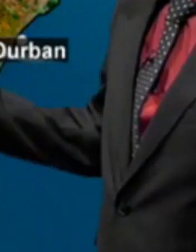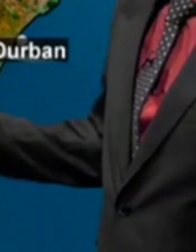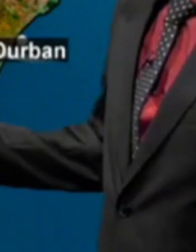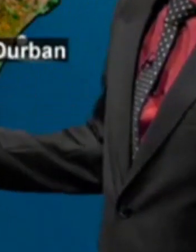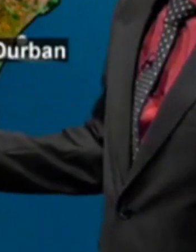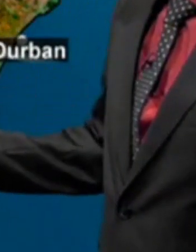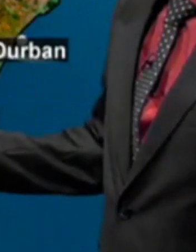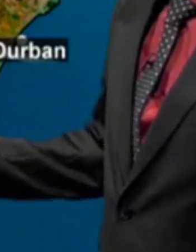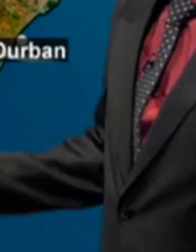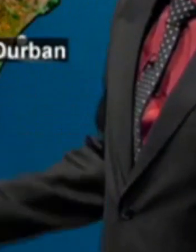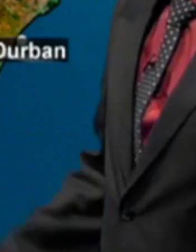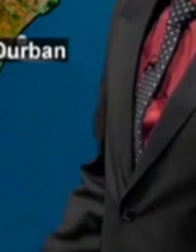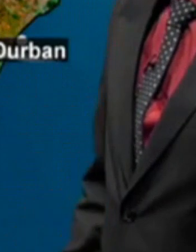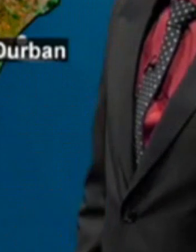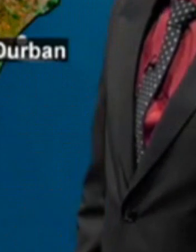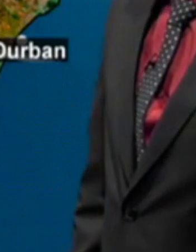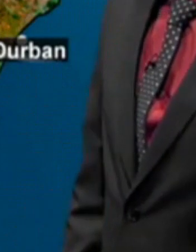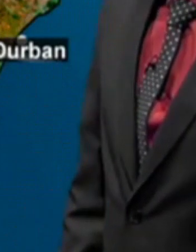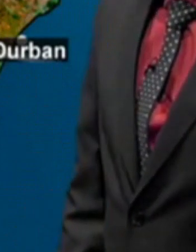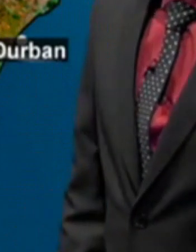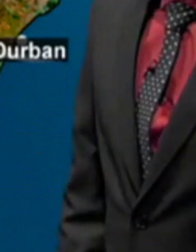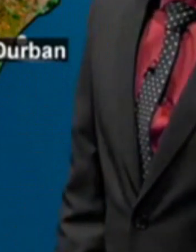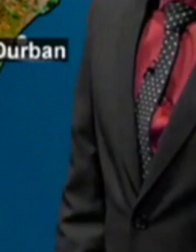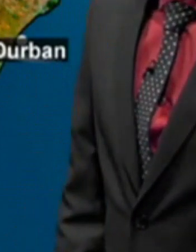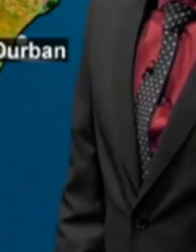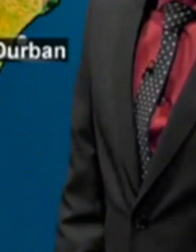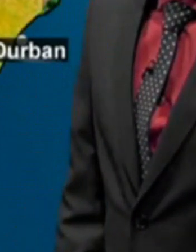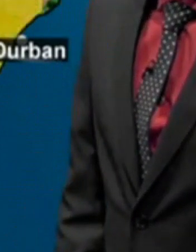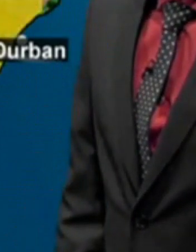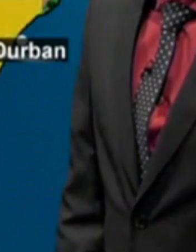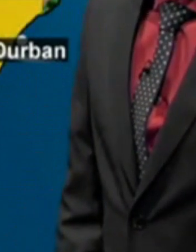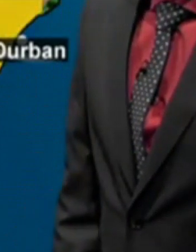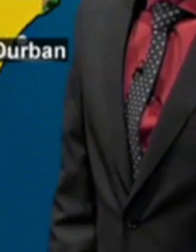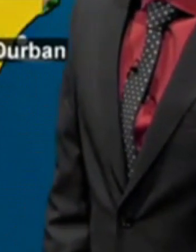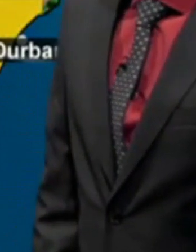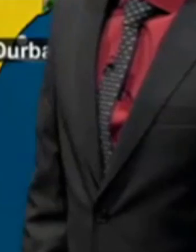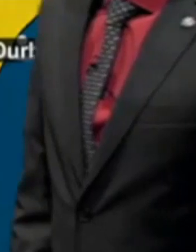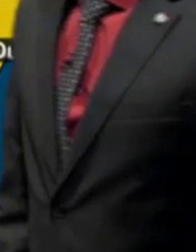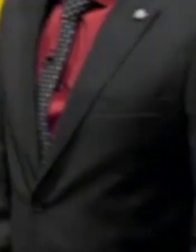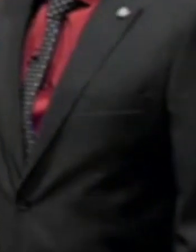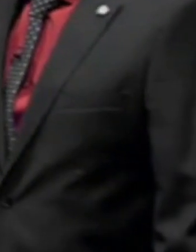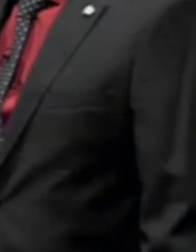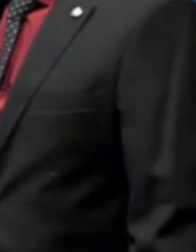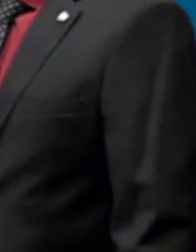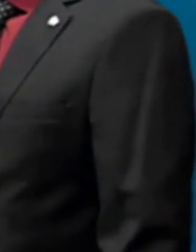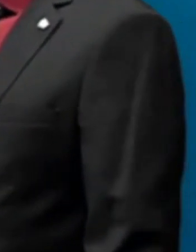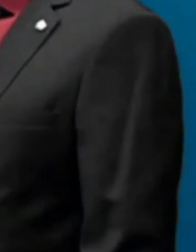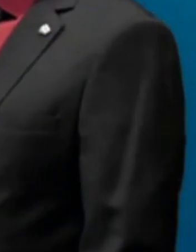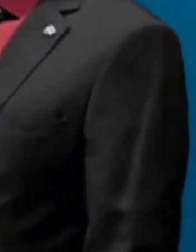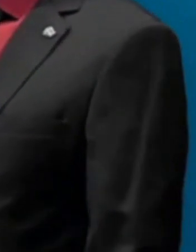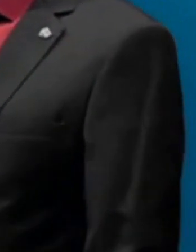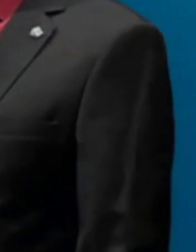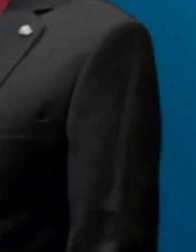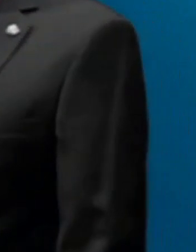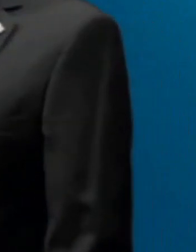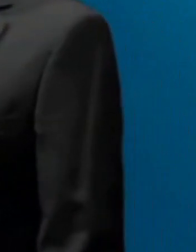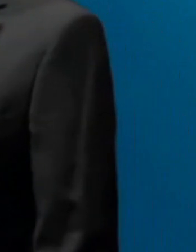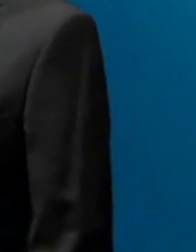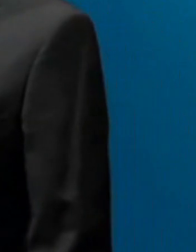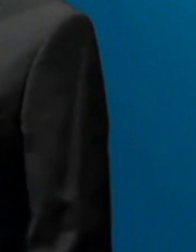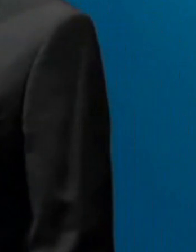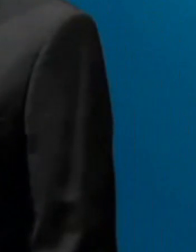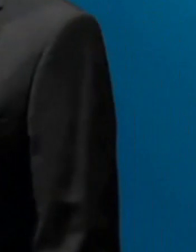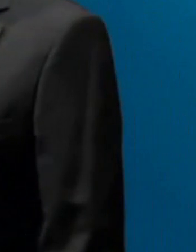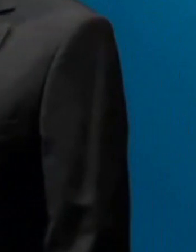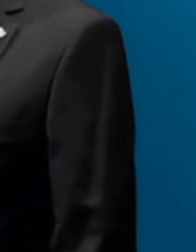bjalo go tsena bjalo ka dikarolong tša kapa bohlabela ga re otlela magešo ka dikarolong tša re otlelang gabotse la ka moswane ba tirelo tša boso ba sa re laetša gabotse gore re ka ba le